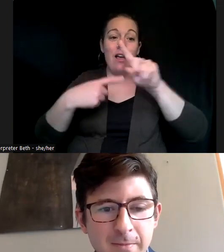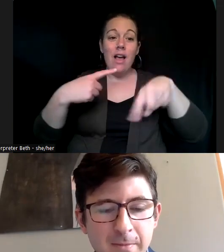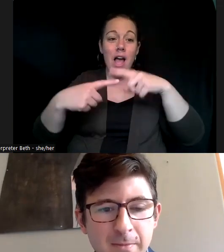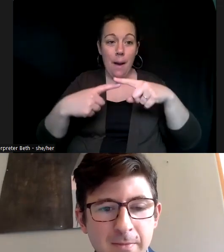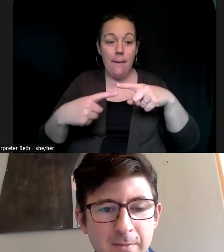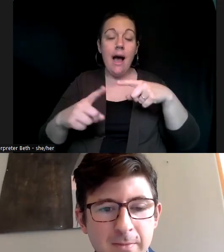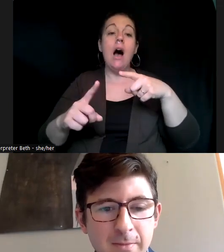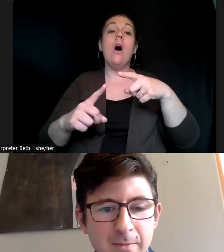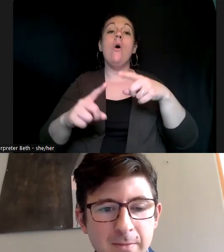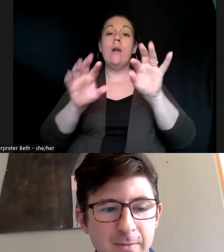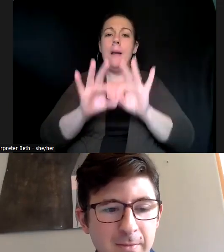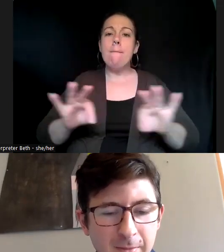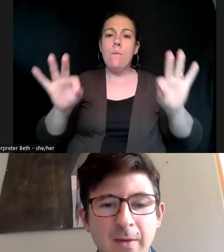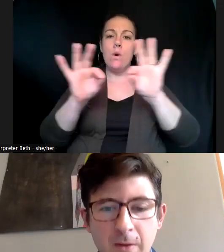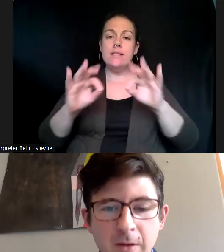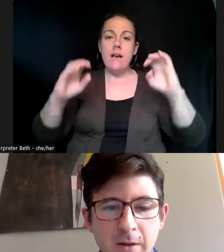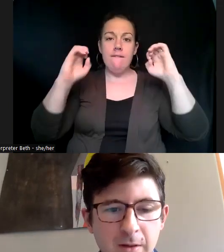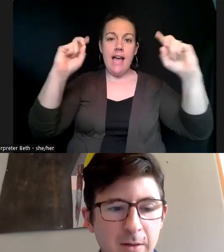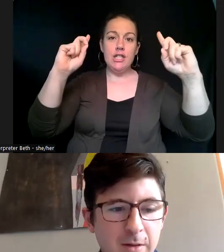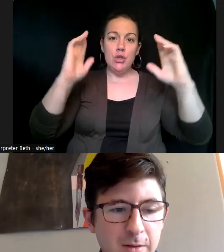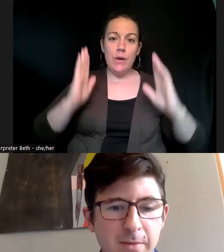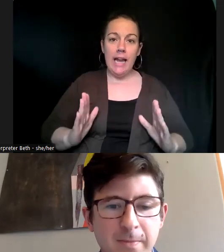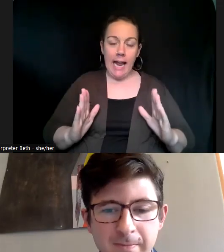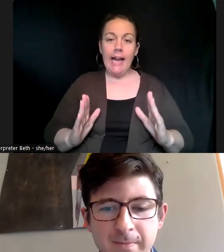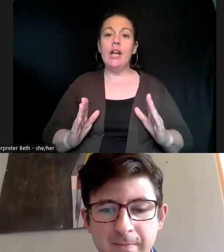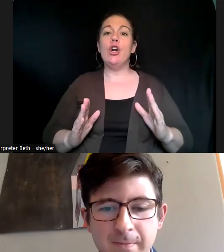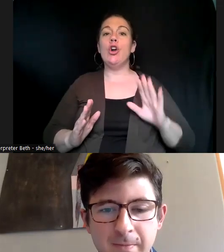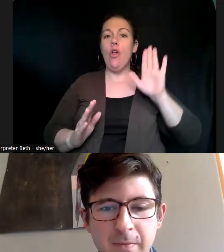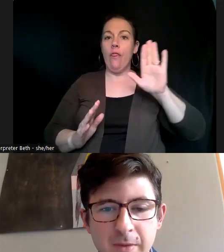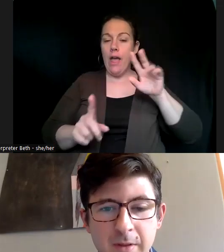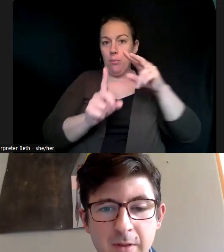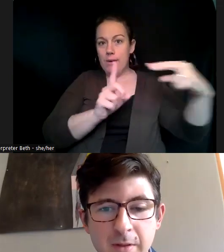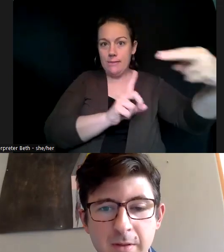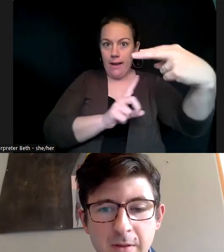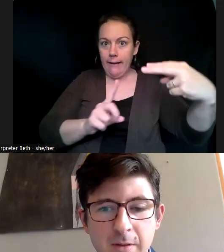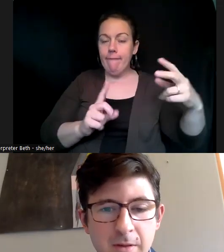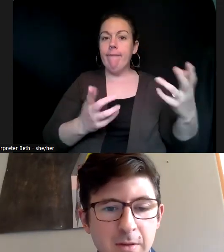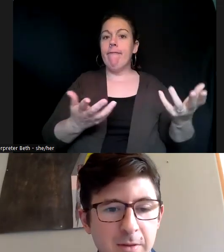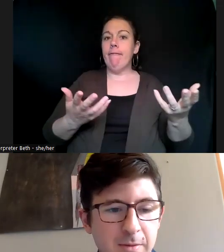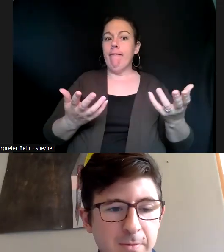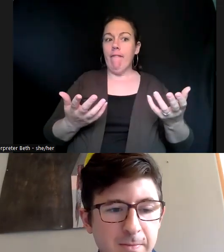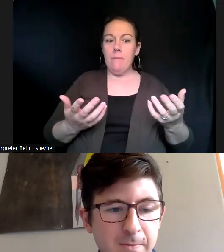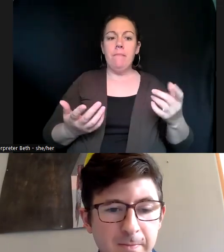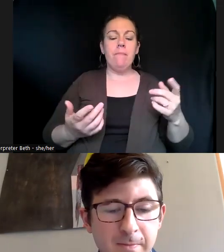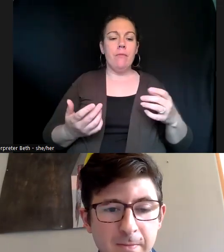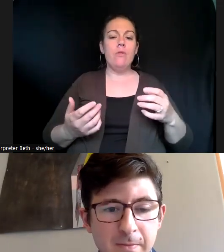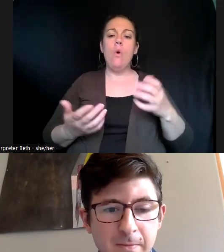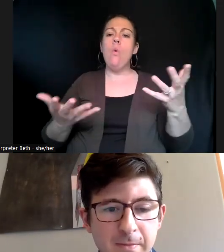in the educator's voice? We've talked a little bit about youth and parents, but what did you do to bring